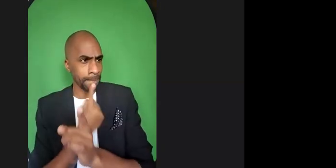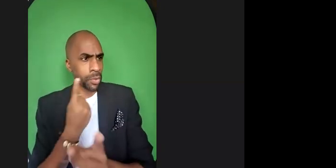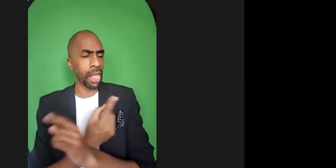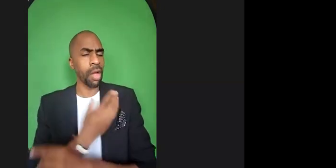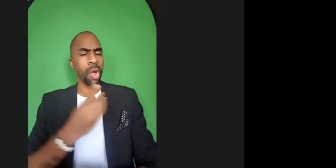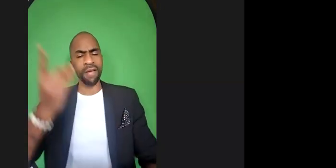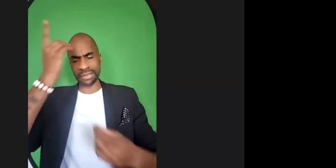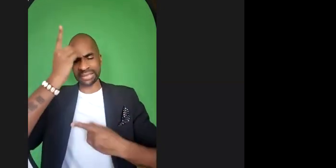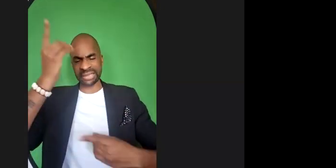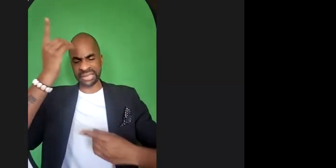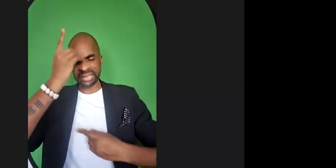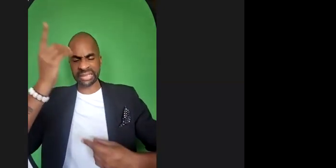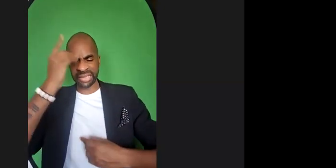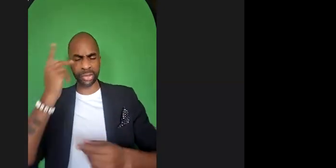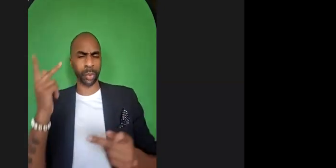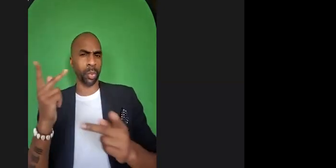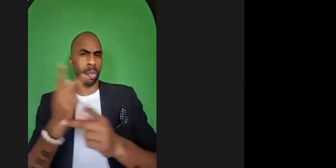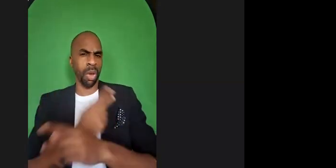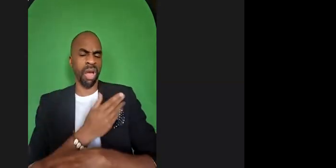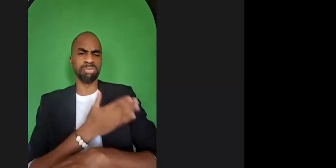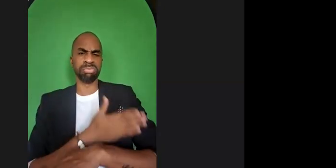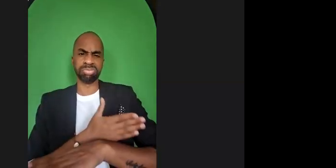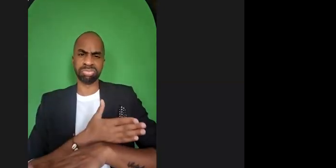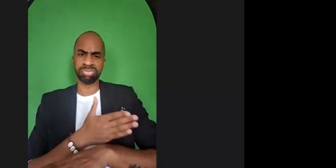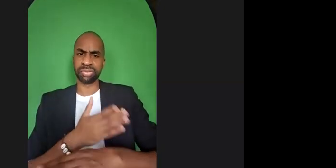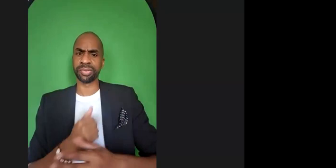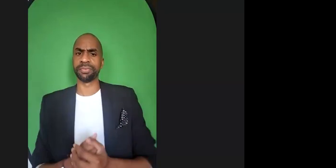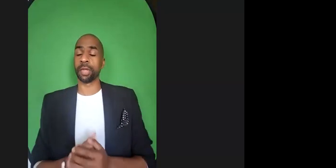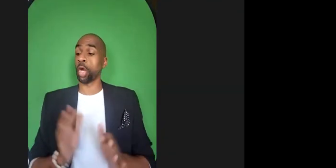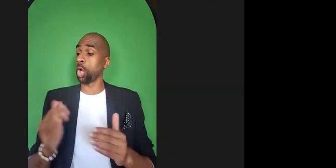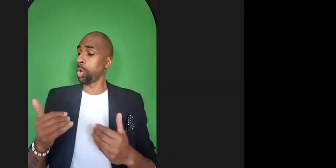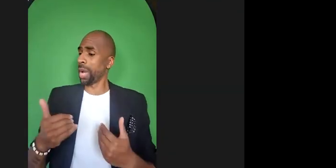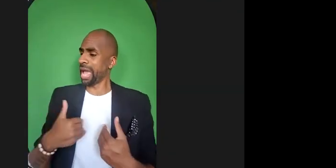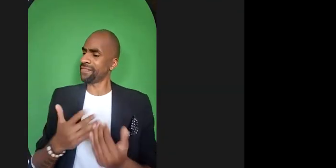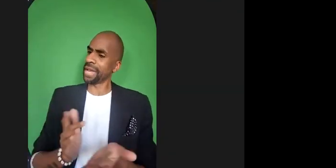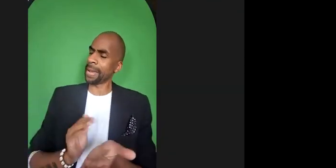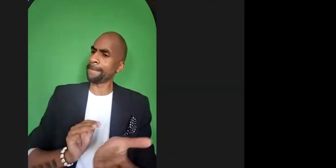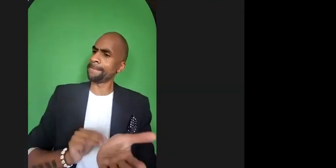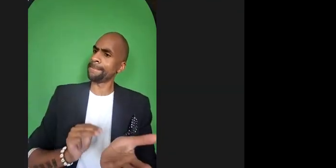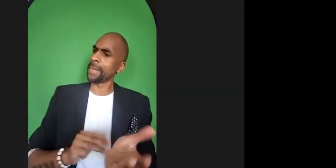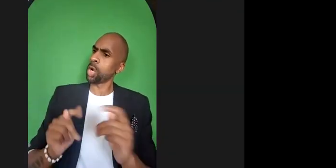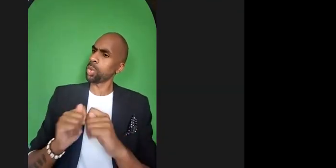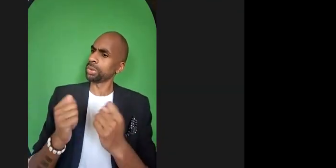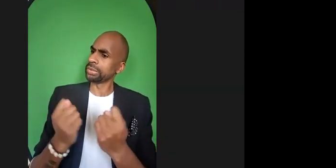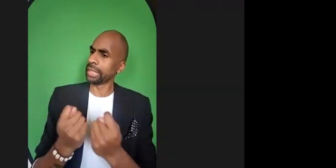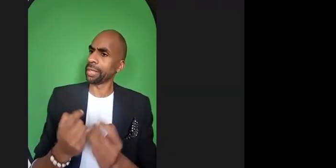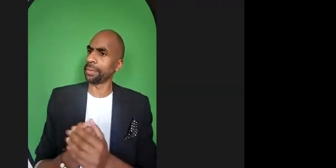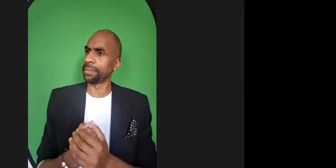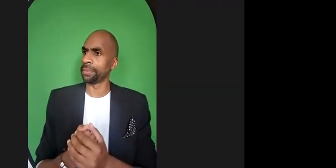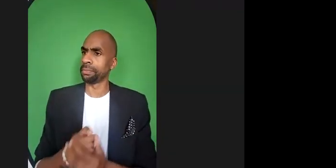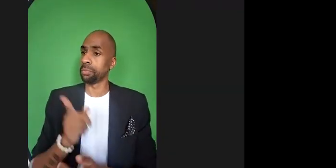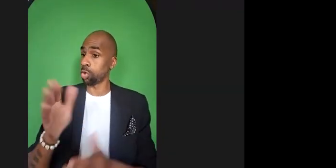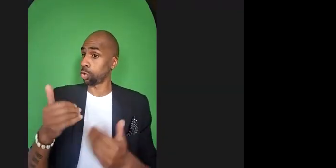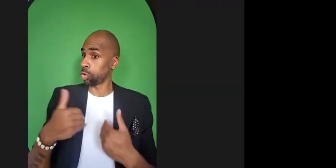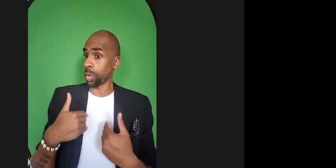So having a medical team involved, can you again, where you're at, you have this marvelous collaboration with